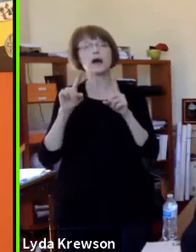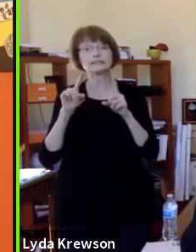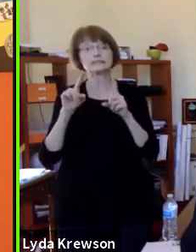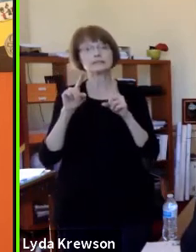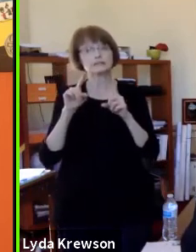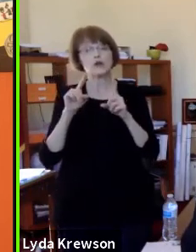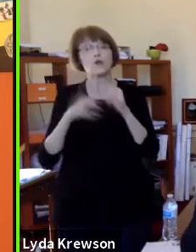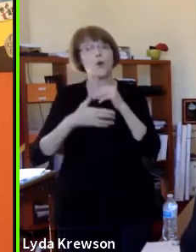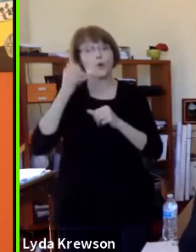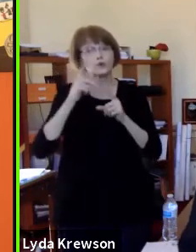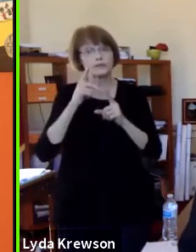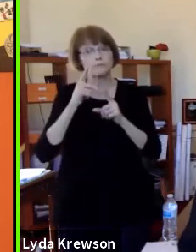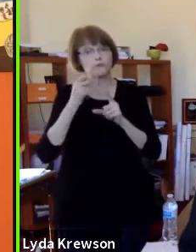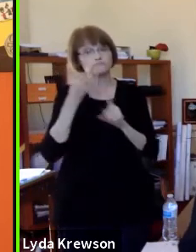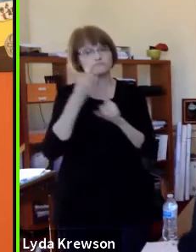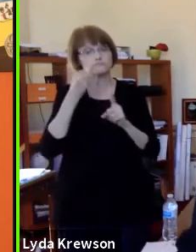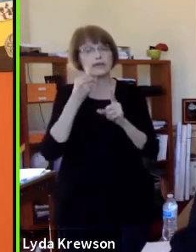serious the older you are.